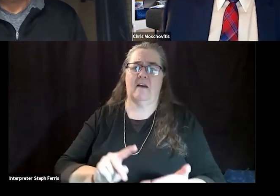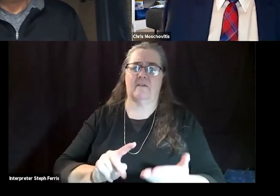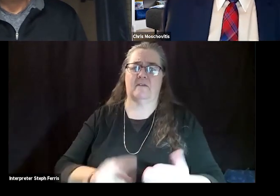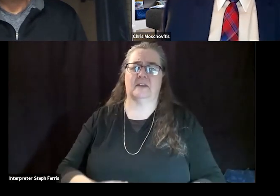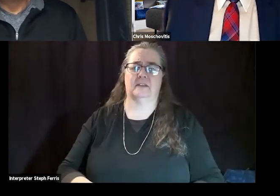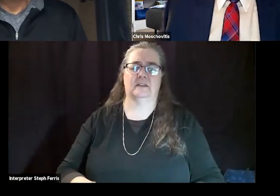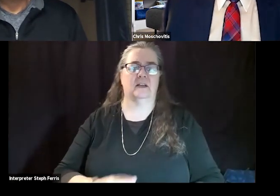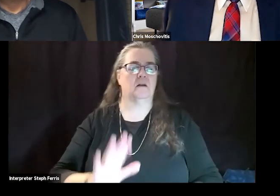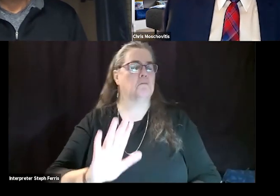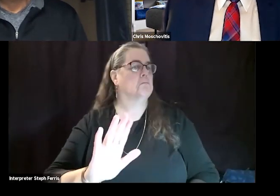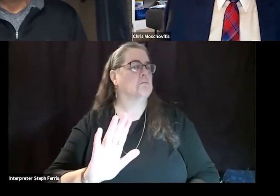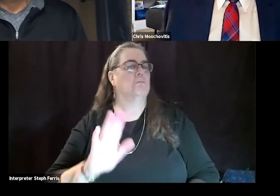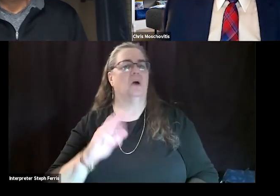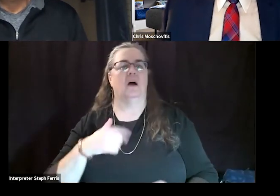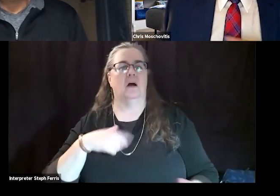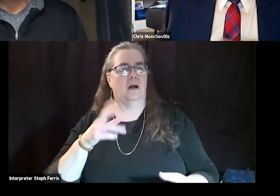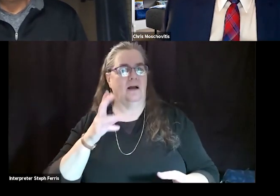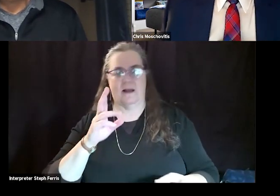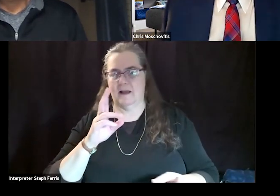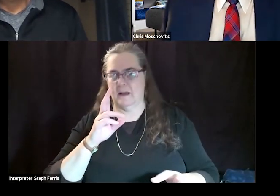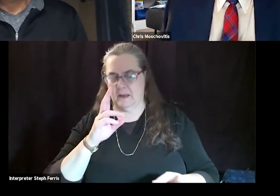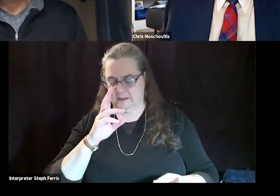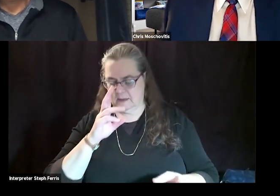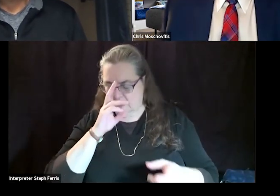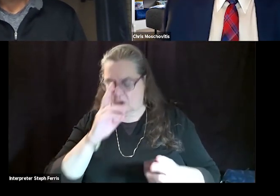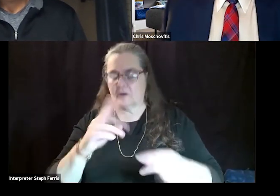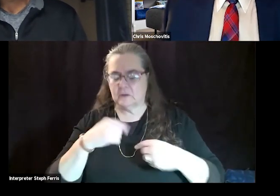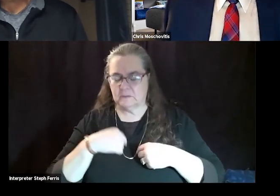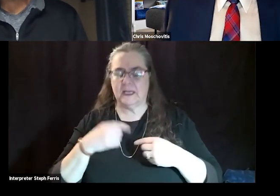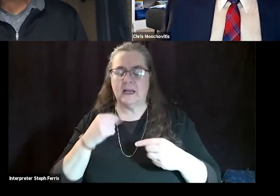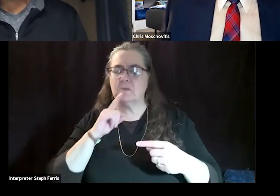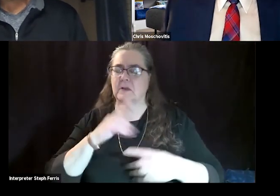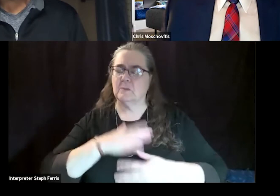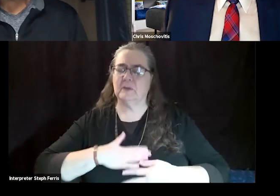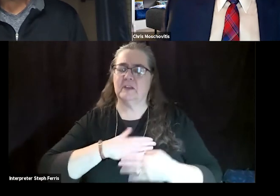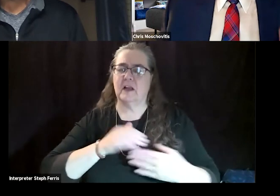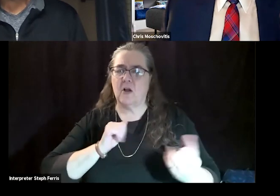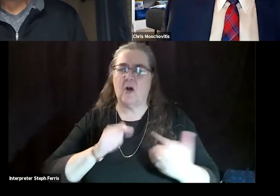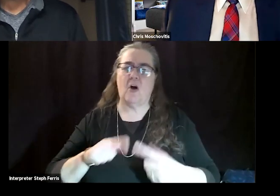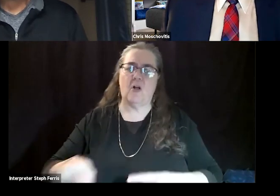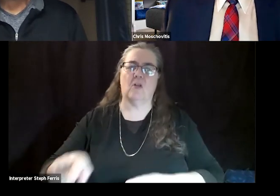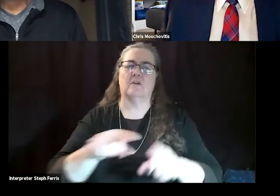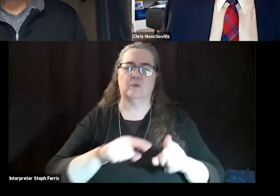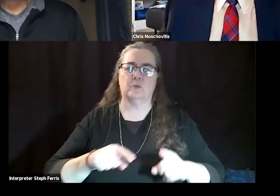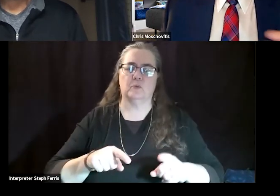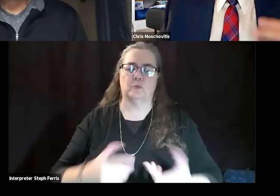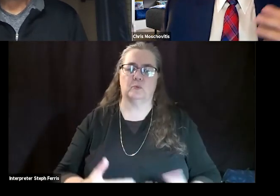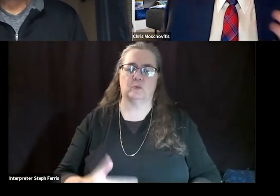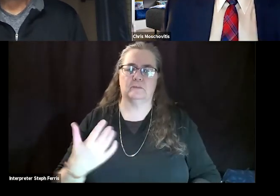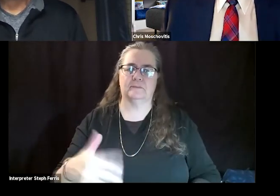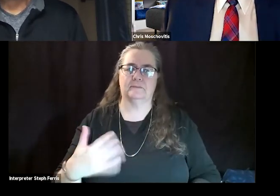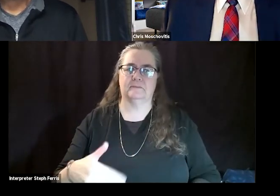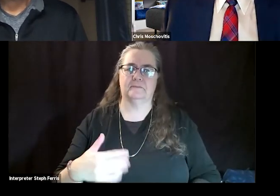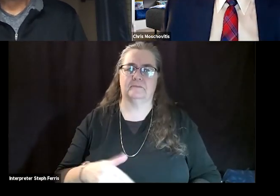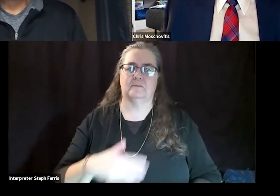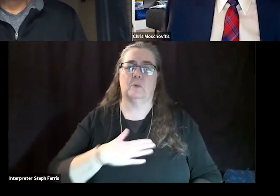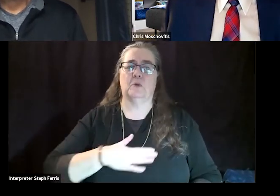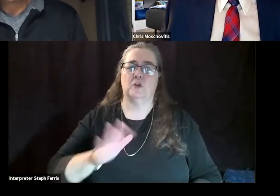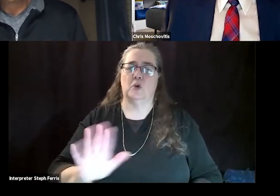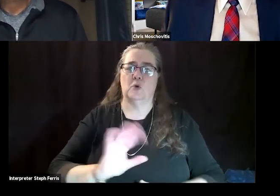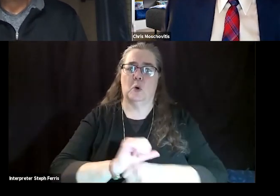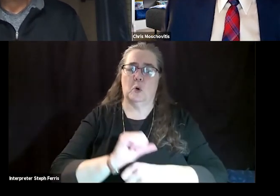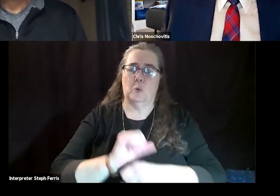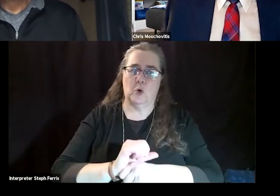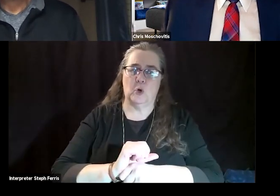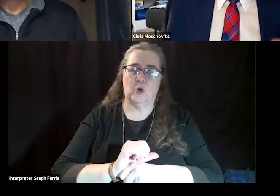I am honored, and I'm very appreciative of all of you. I am appreciative of the work you do. I'm appreciative of your dedication